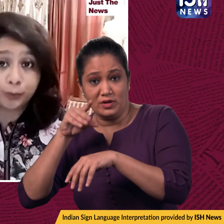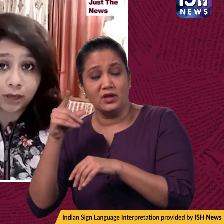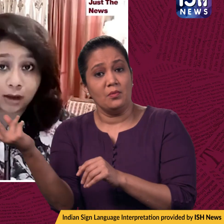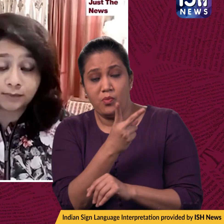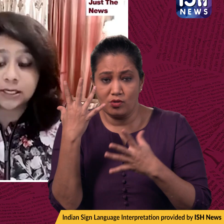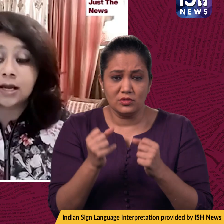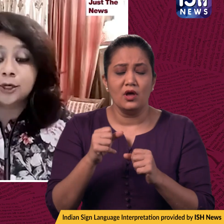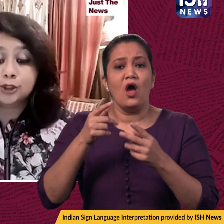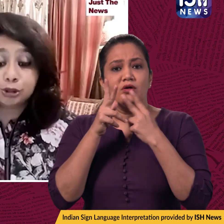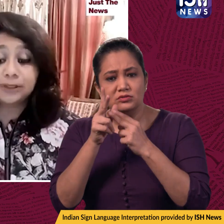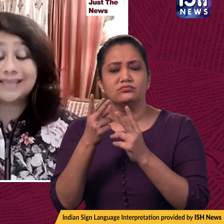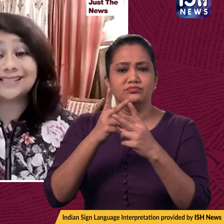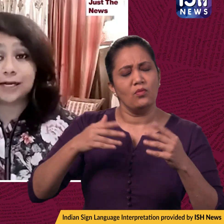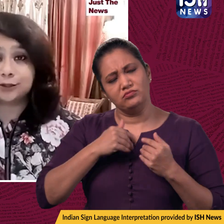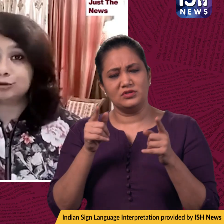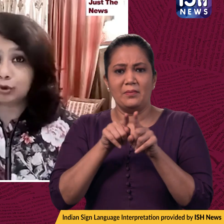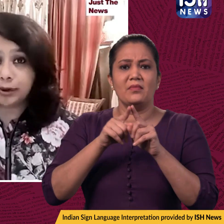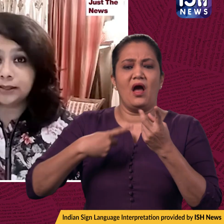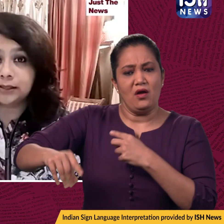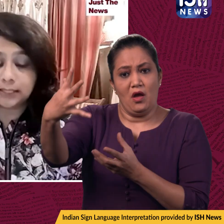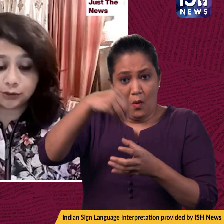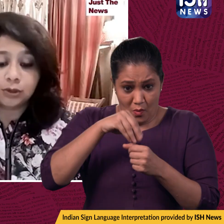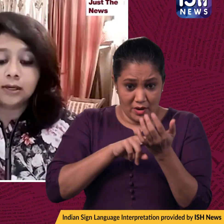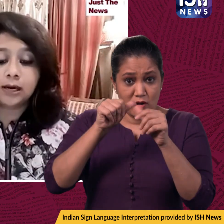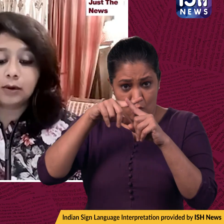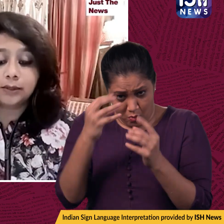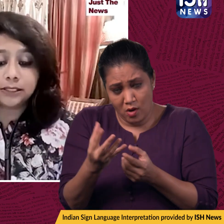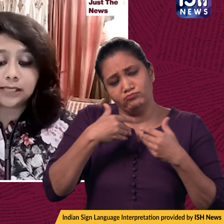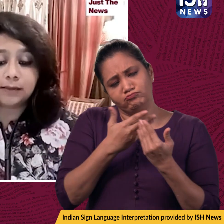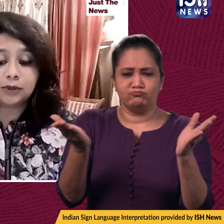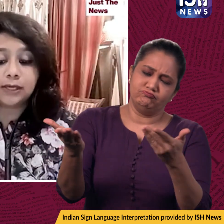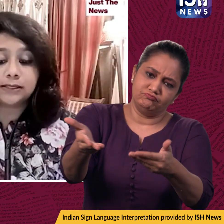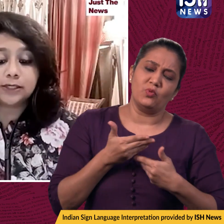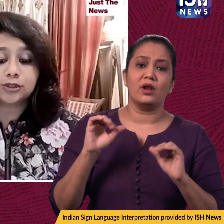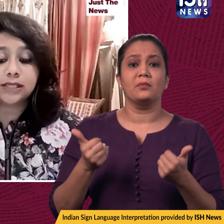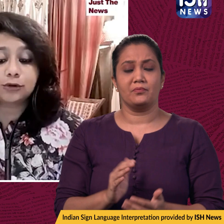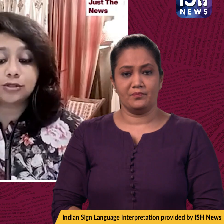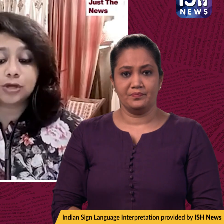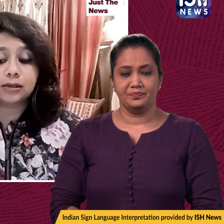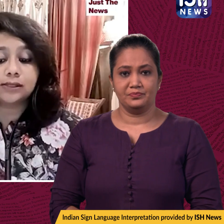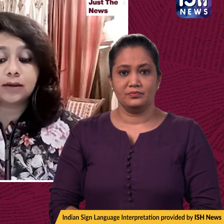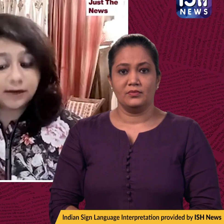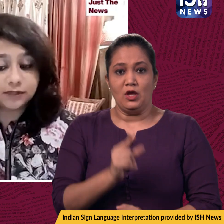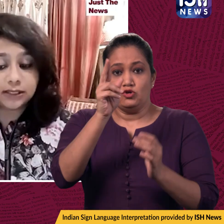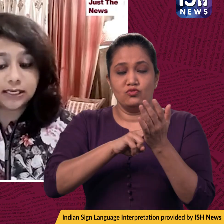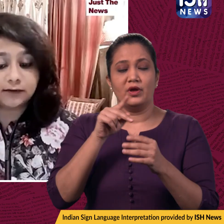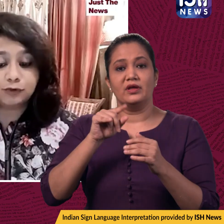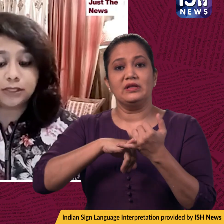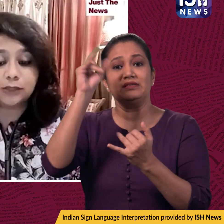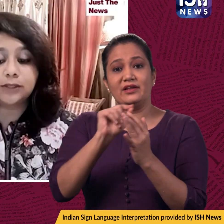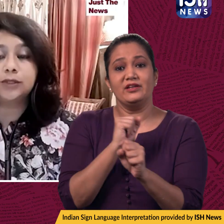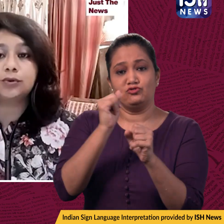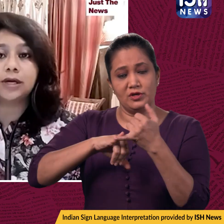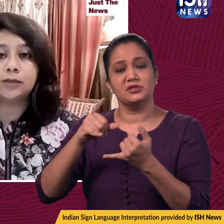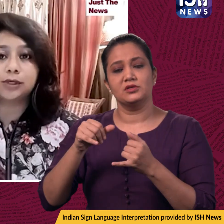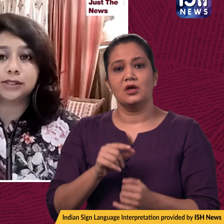with open arms should they decide to join NATO. Now, in the meantime, United Nations Secretary General has arrived in Kyiv to